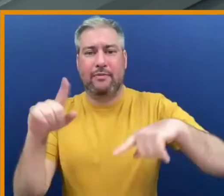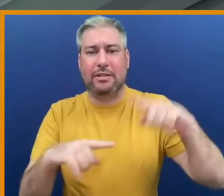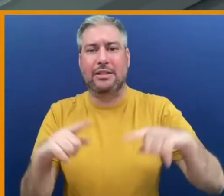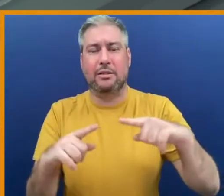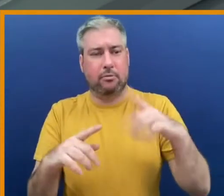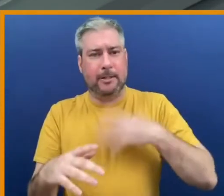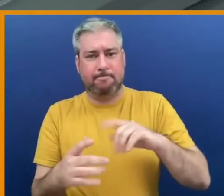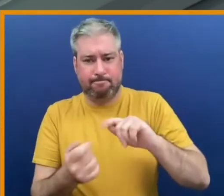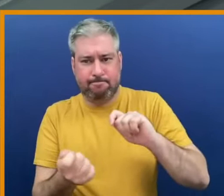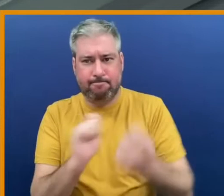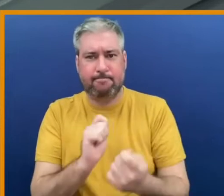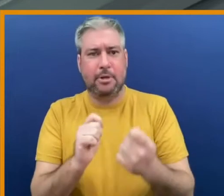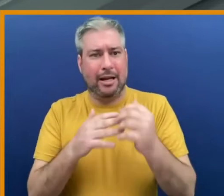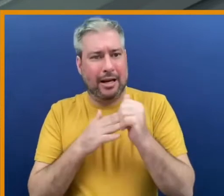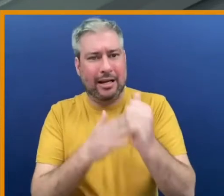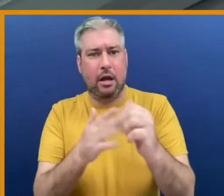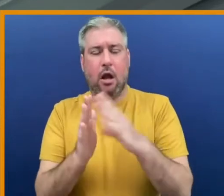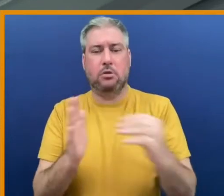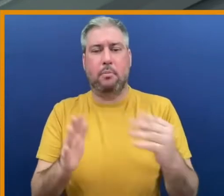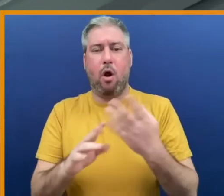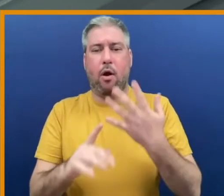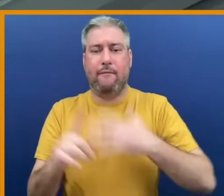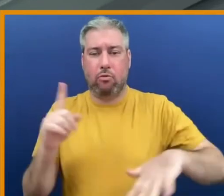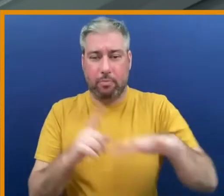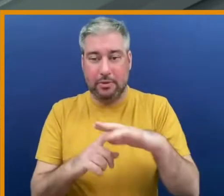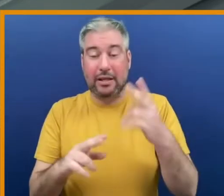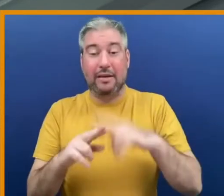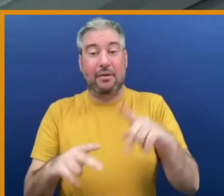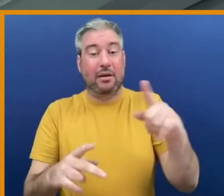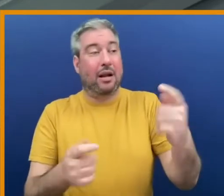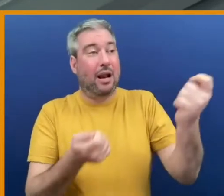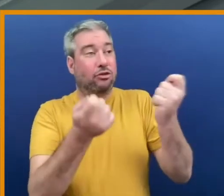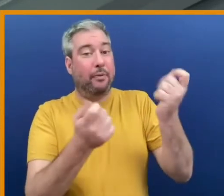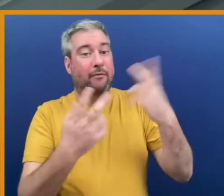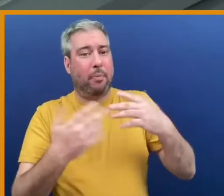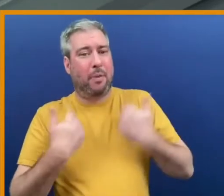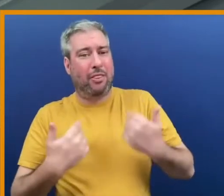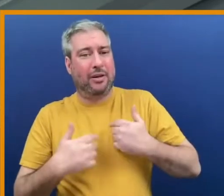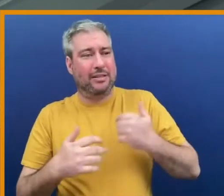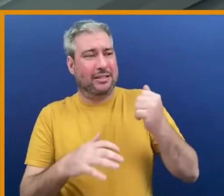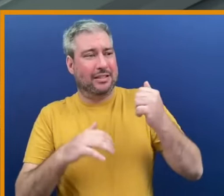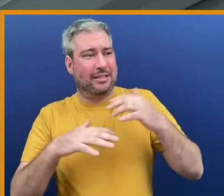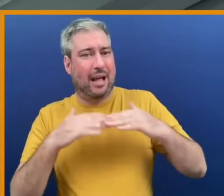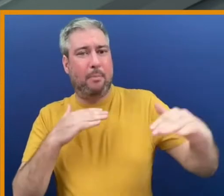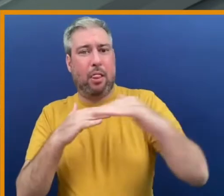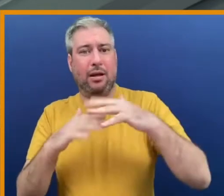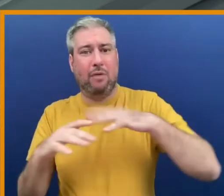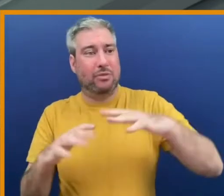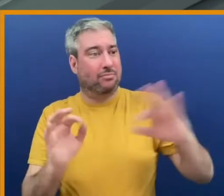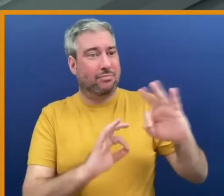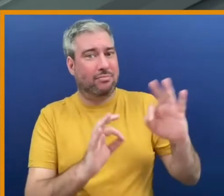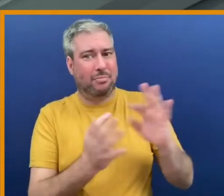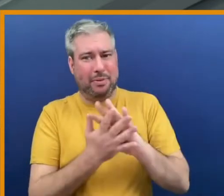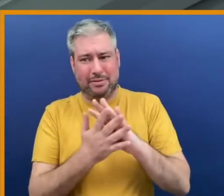like us, how can we expect poorer countries to agree to new targets? And whilst the government trumpets its Environment Act,